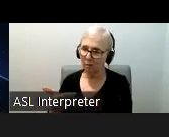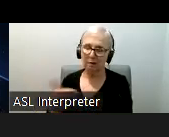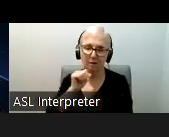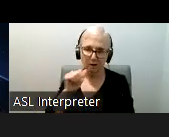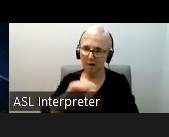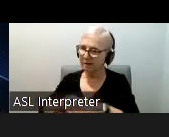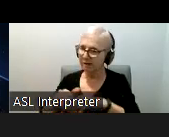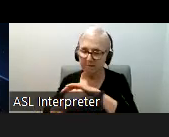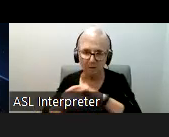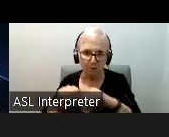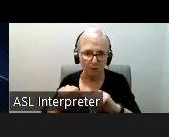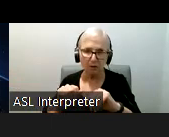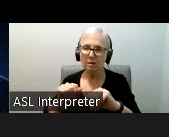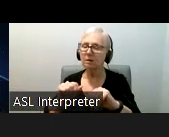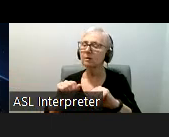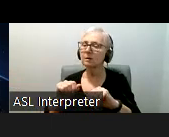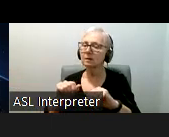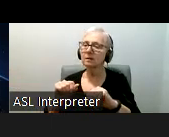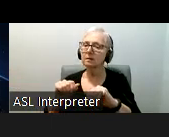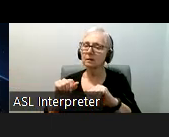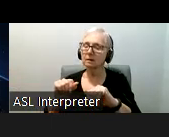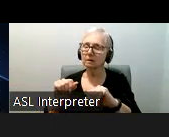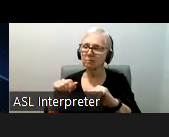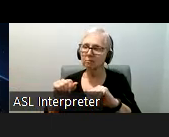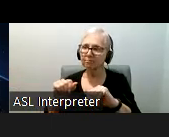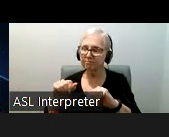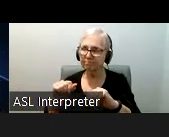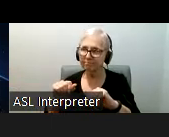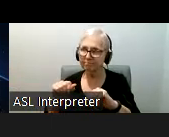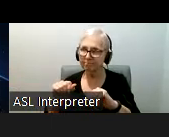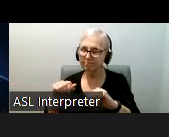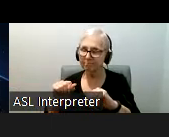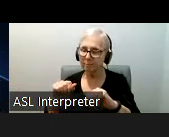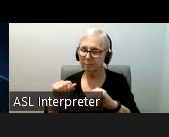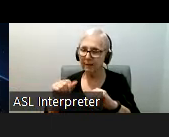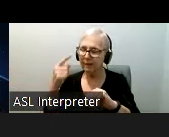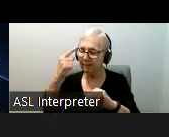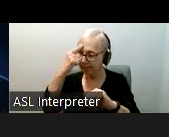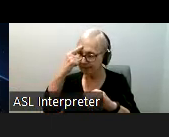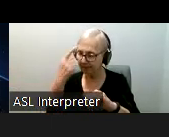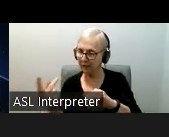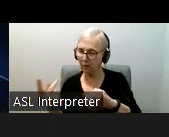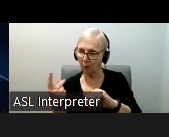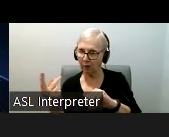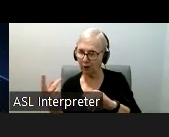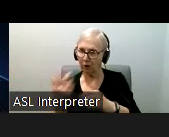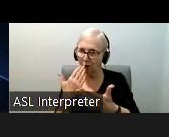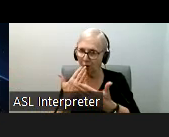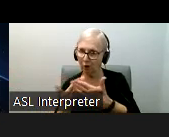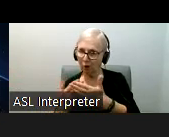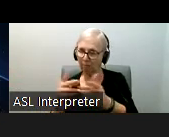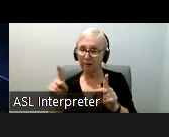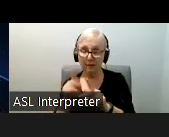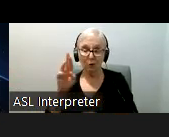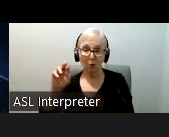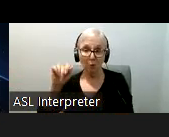comfortable, that she's not getting to bring her best self. And I think we're in a good place, but I won't speak for you. Raquel,